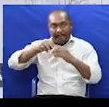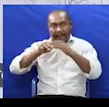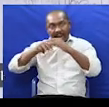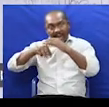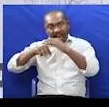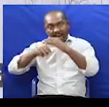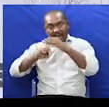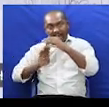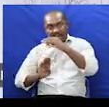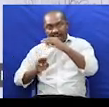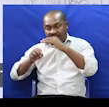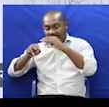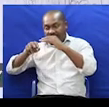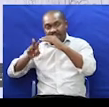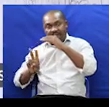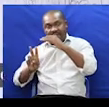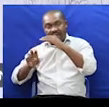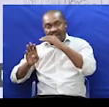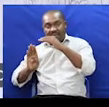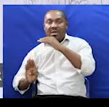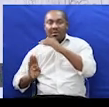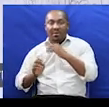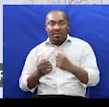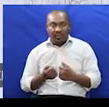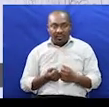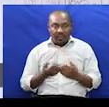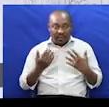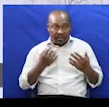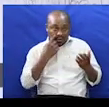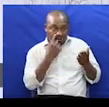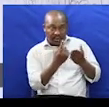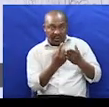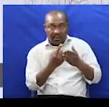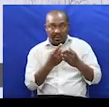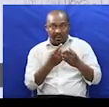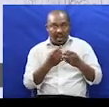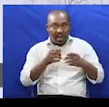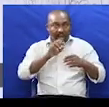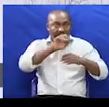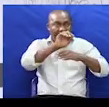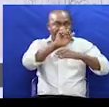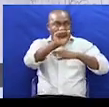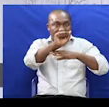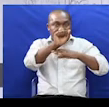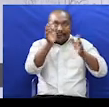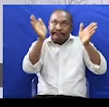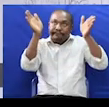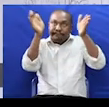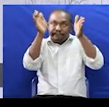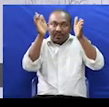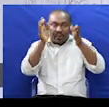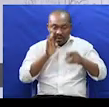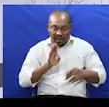the formulas to relate. So if this is A, they must stay in one side. And for B, they must stay